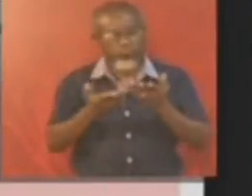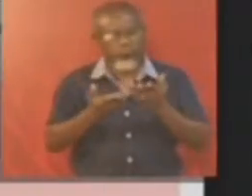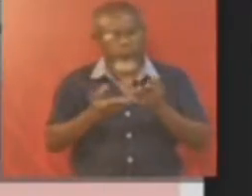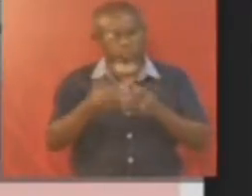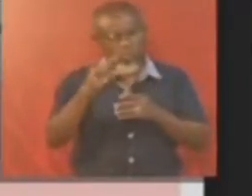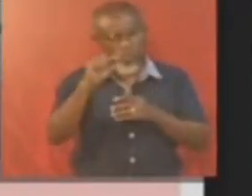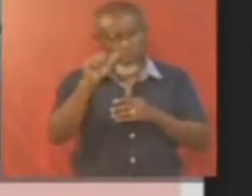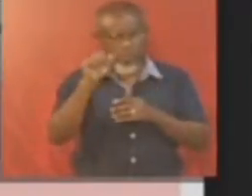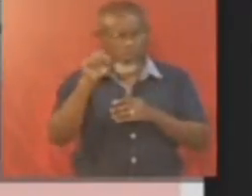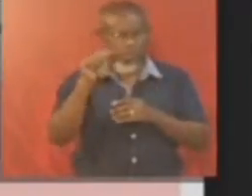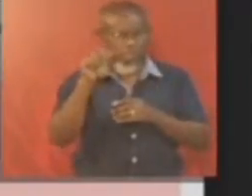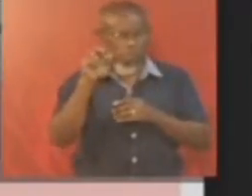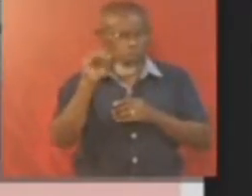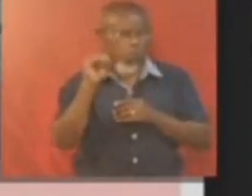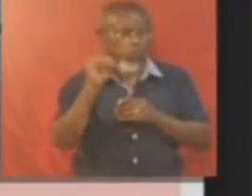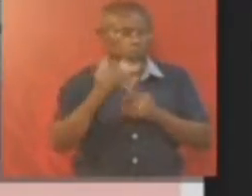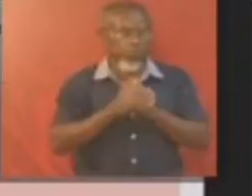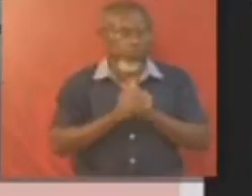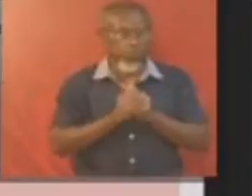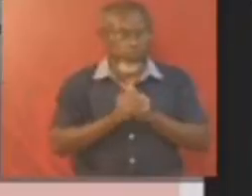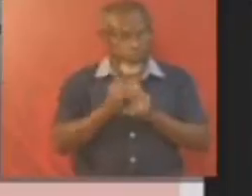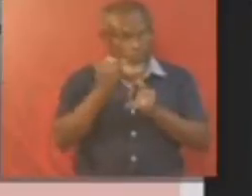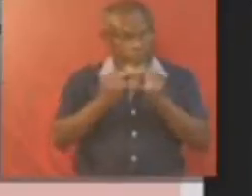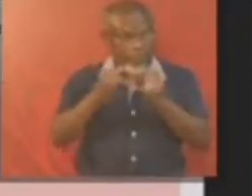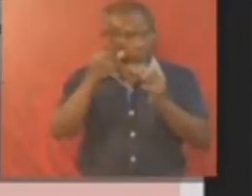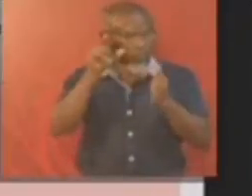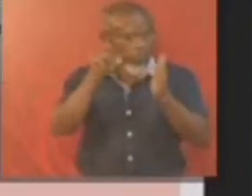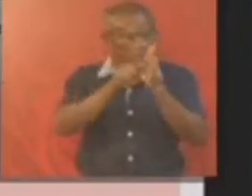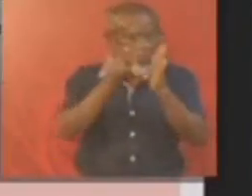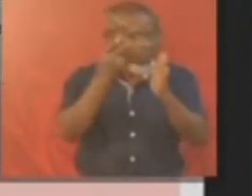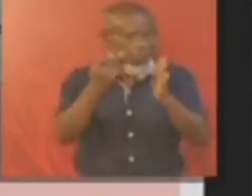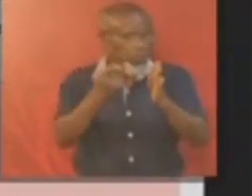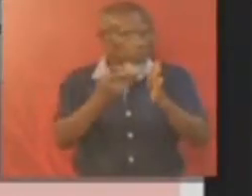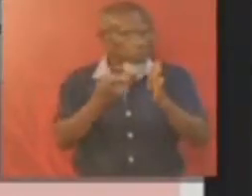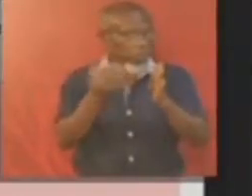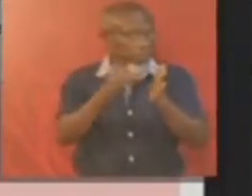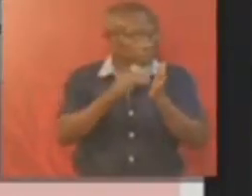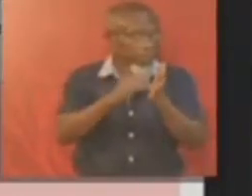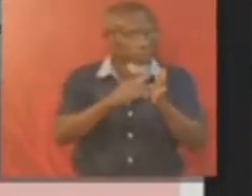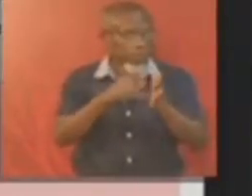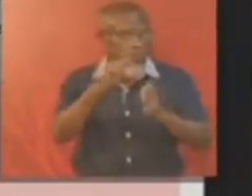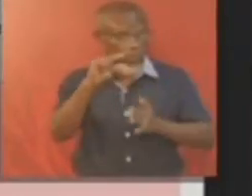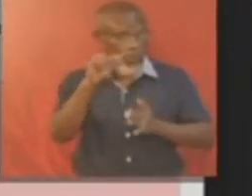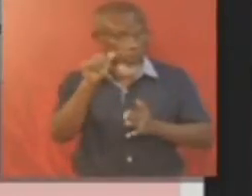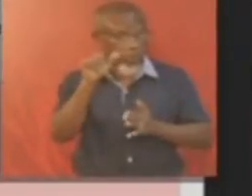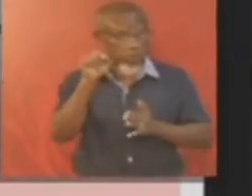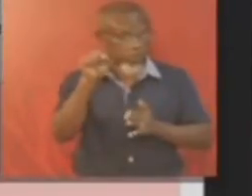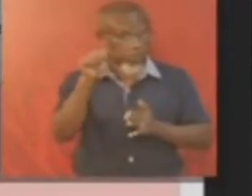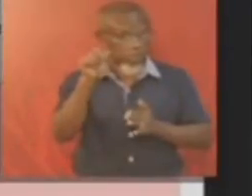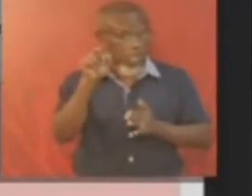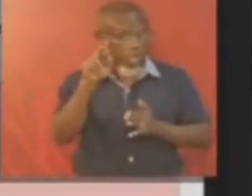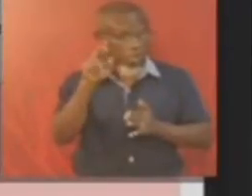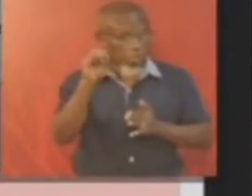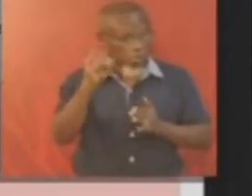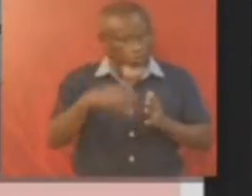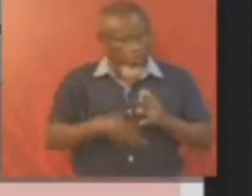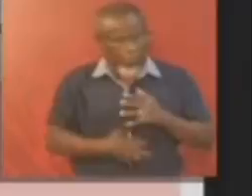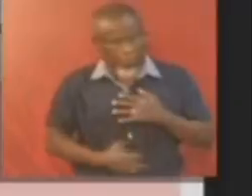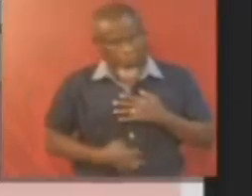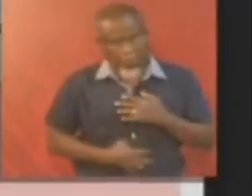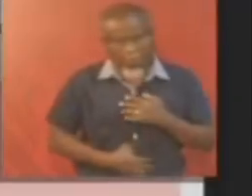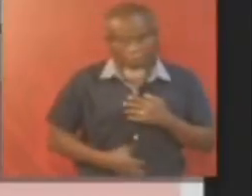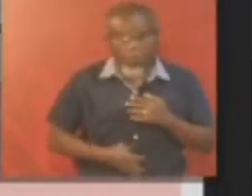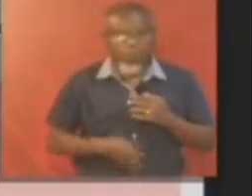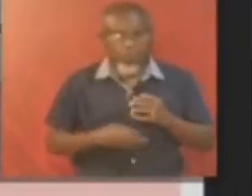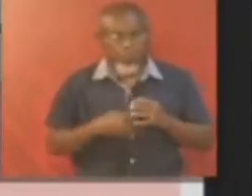slide. So the last slide gives you an idea of gastroenteritis beyond 5, a similar pattern to gastroenteritis less than 5,